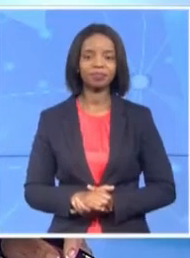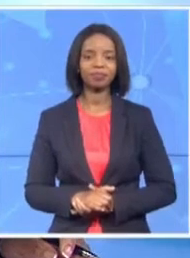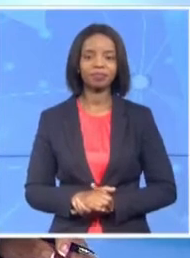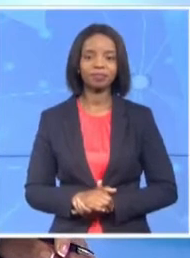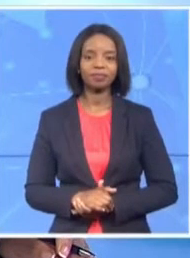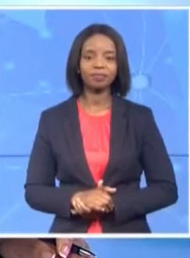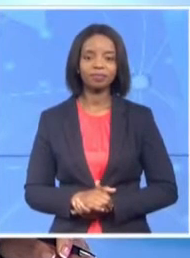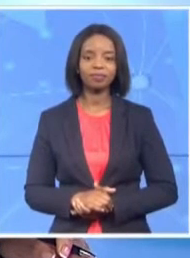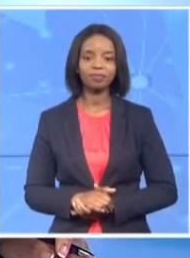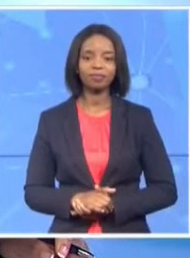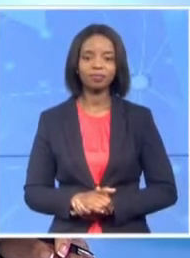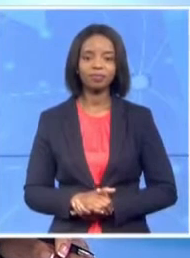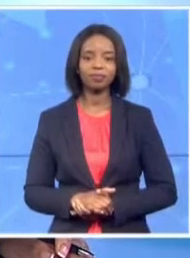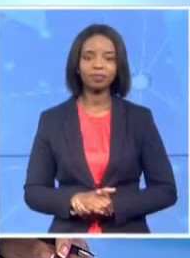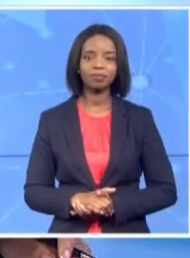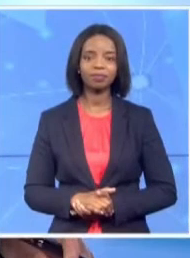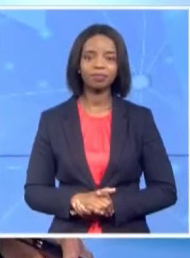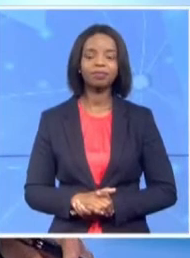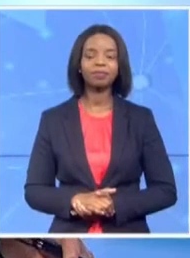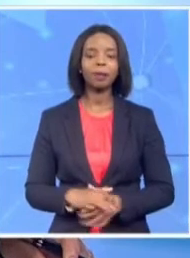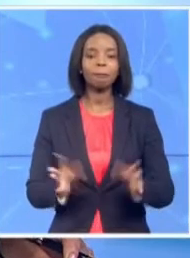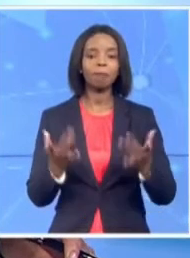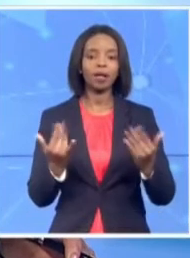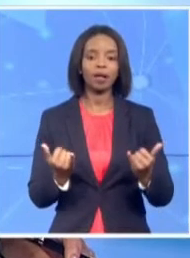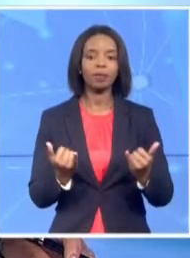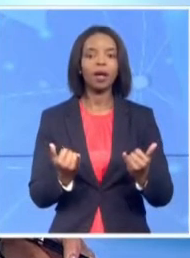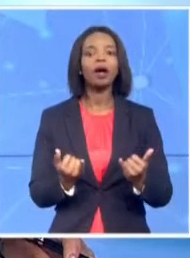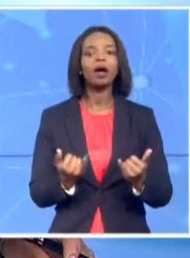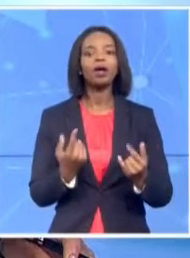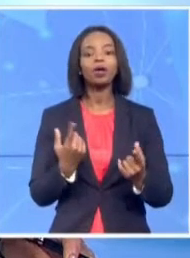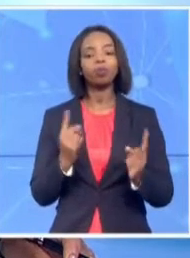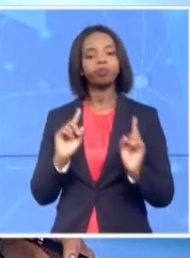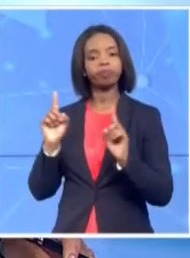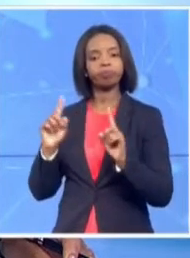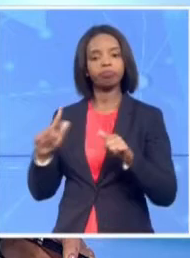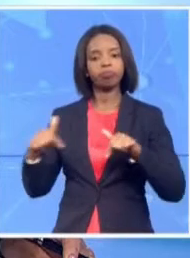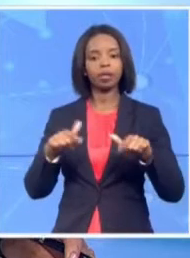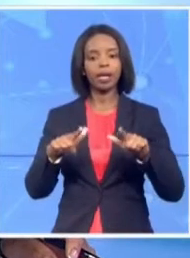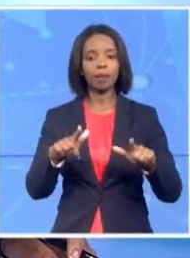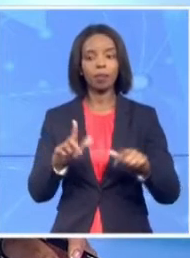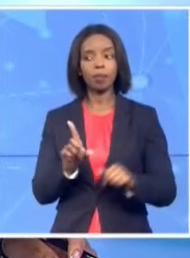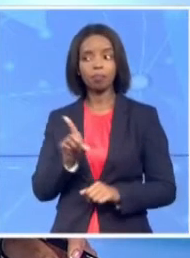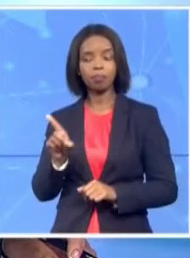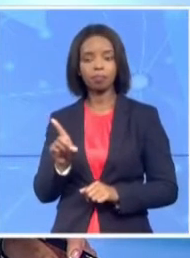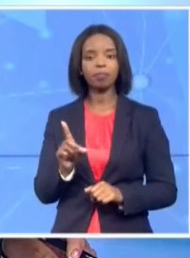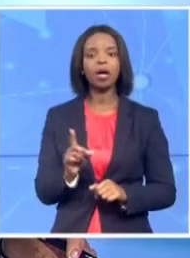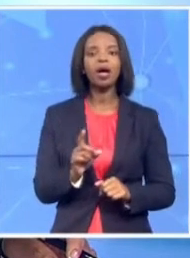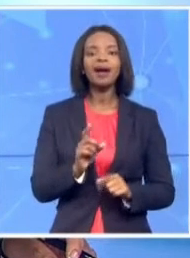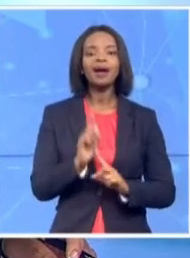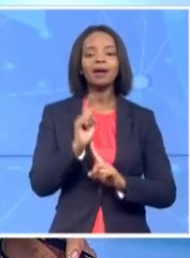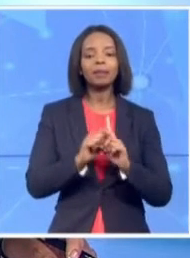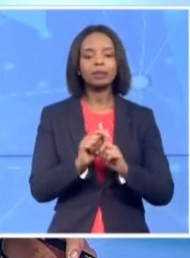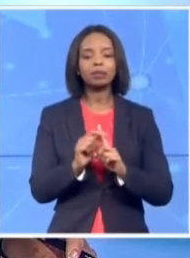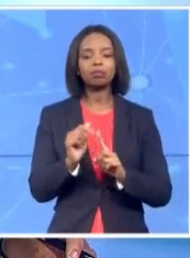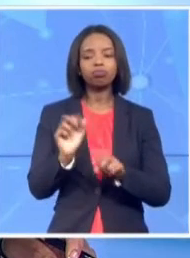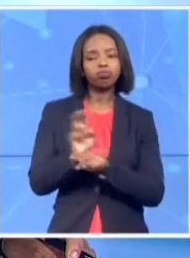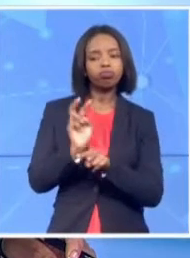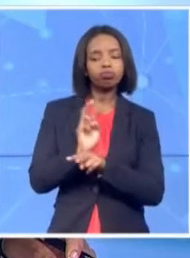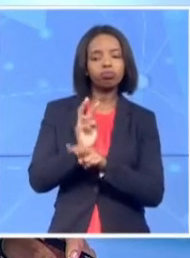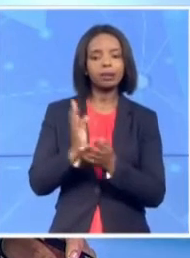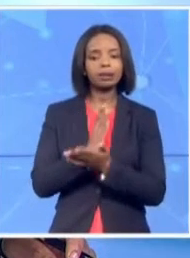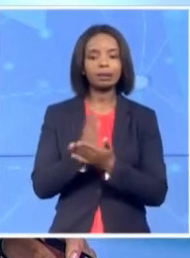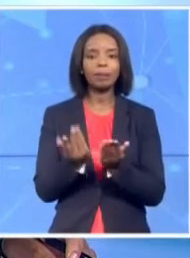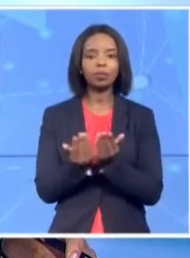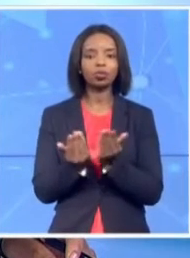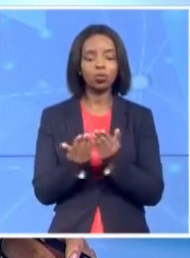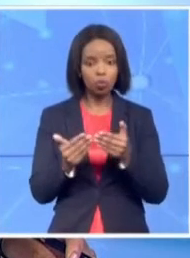Let's take you back now to Lutendo Bobodi, who is watching schools opening for the first term of the 2022 academic year. Lutendo,